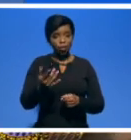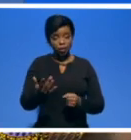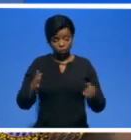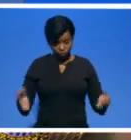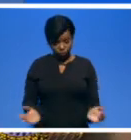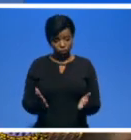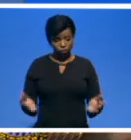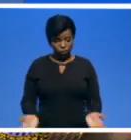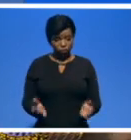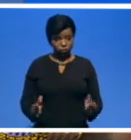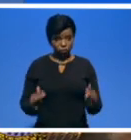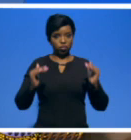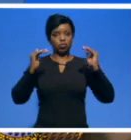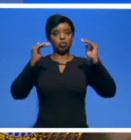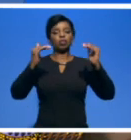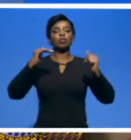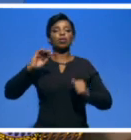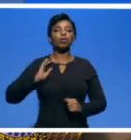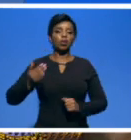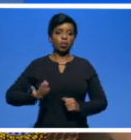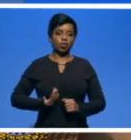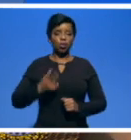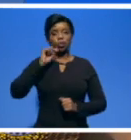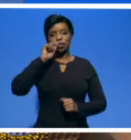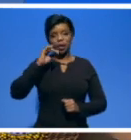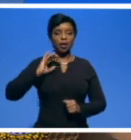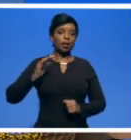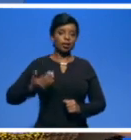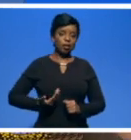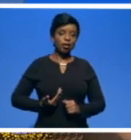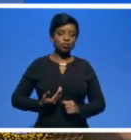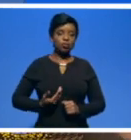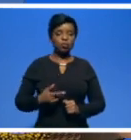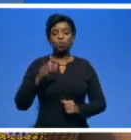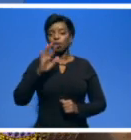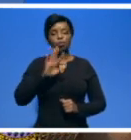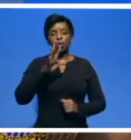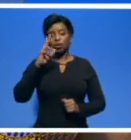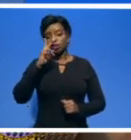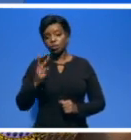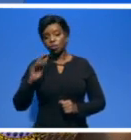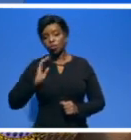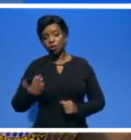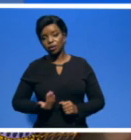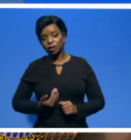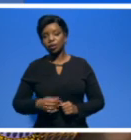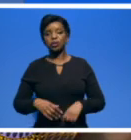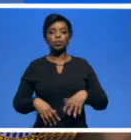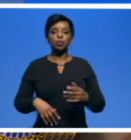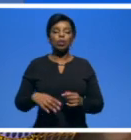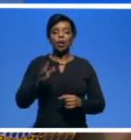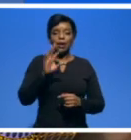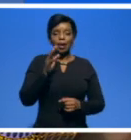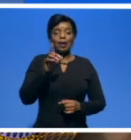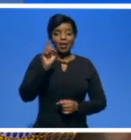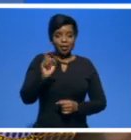tekatekanyo ya bong ga o shebe fela go gore basadi ba nke karolo boetapeleng, go sheba le gore basadi karolo eo ba